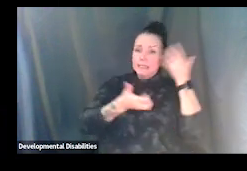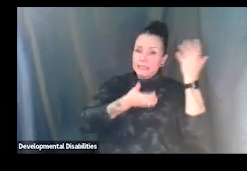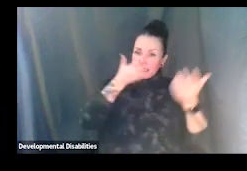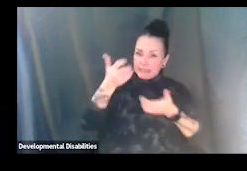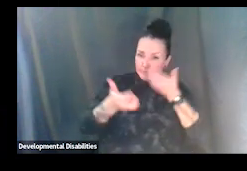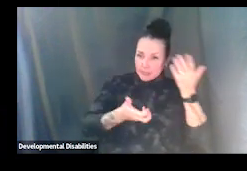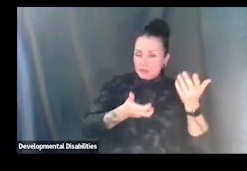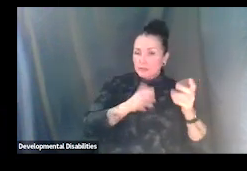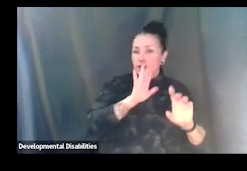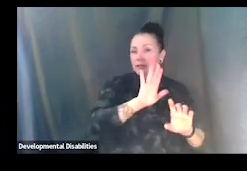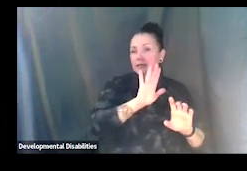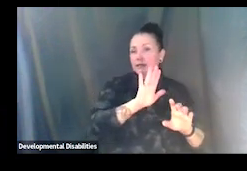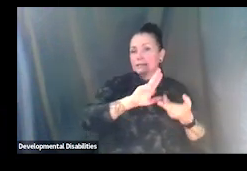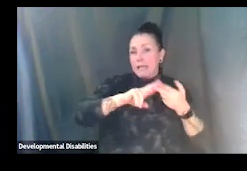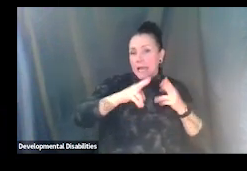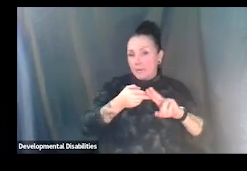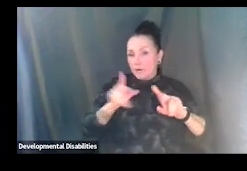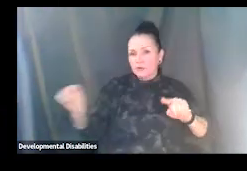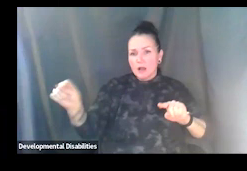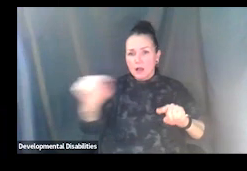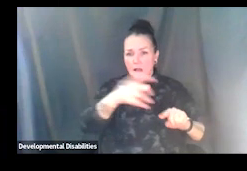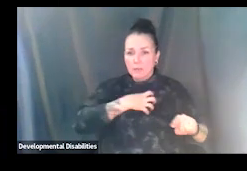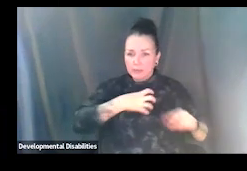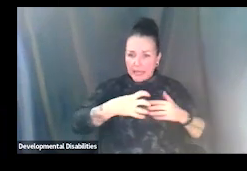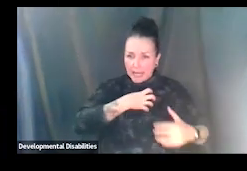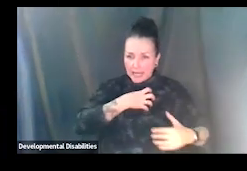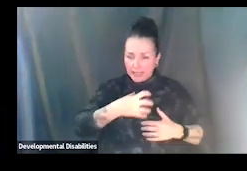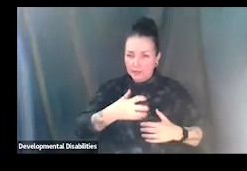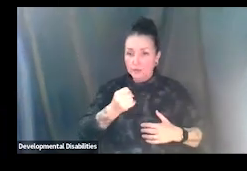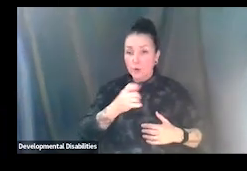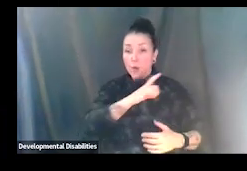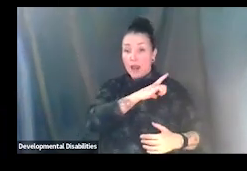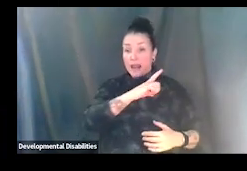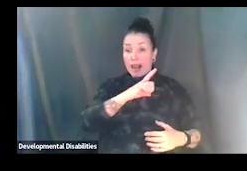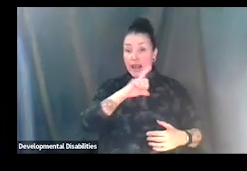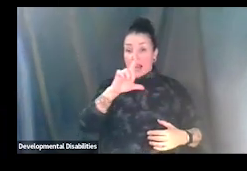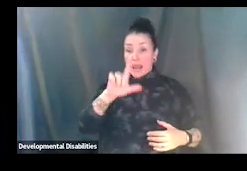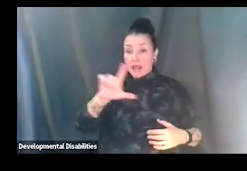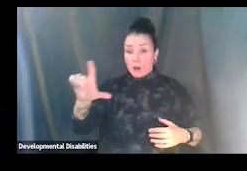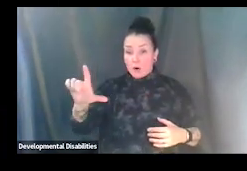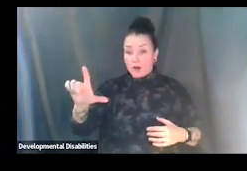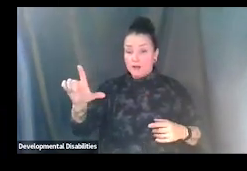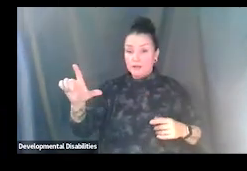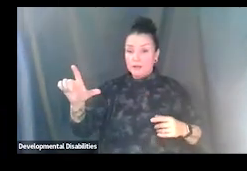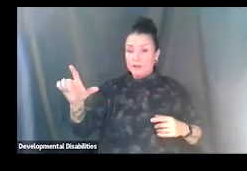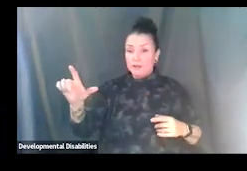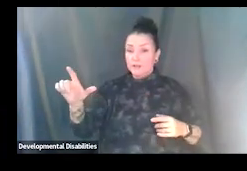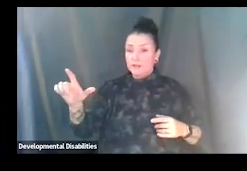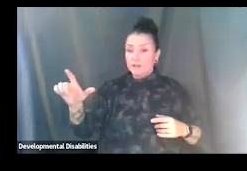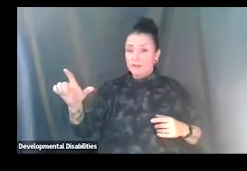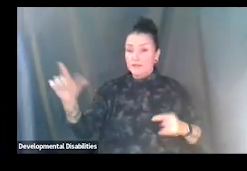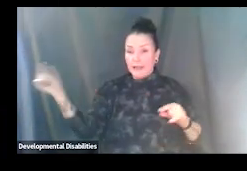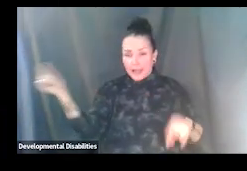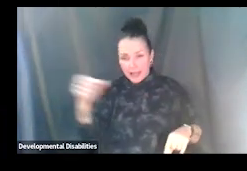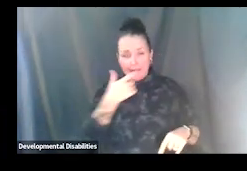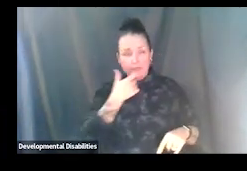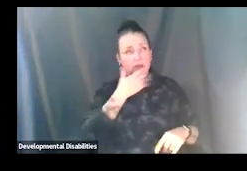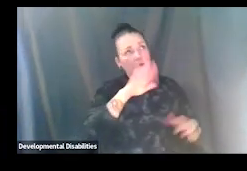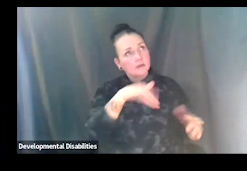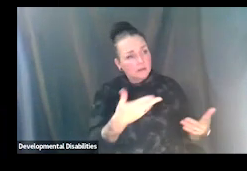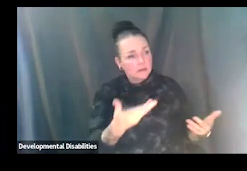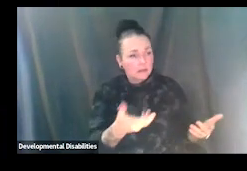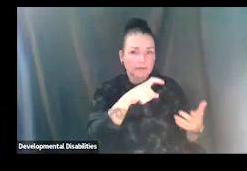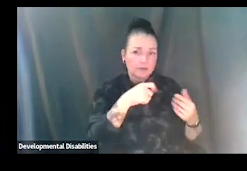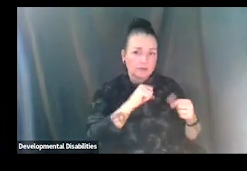something. And so eventually what happened was every time he started to yell and scream, his mother would give him some kind of candy or treat. And he learned very